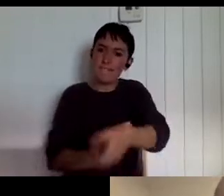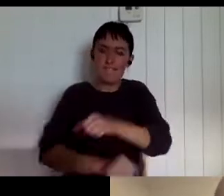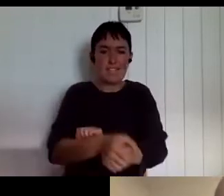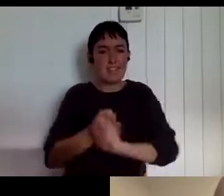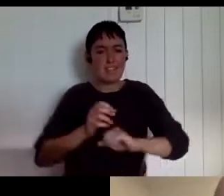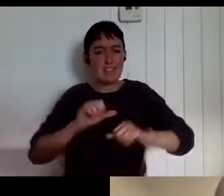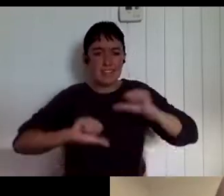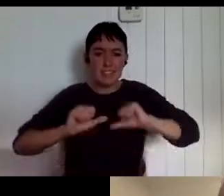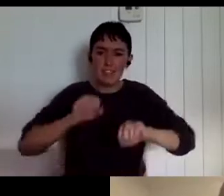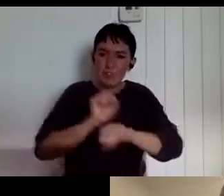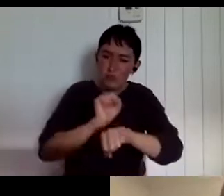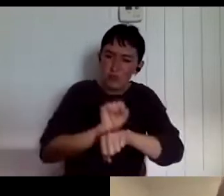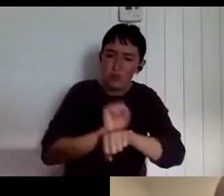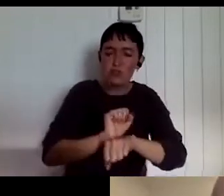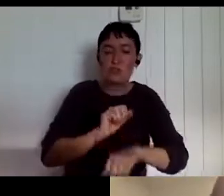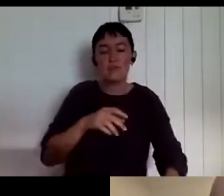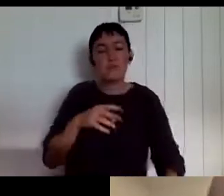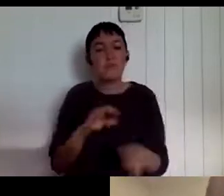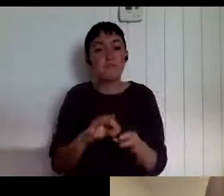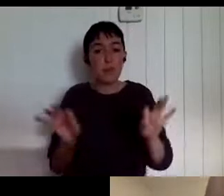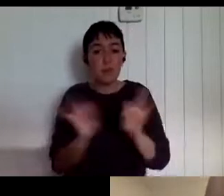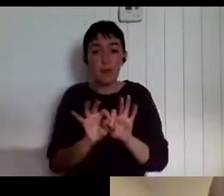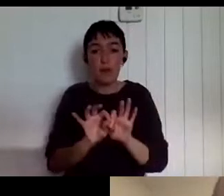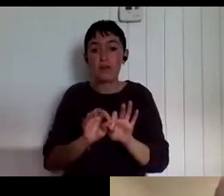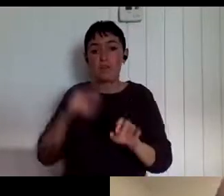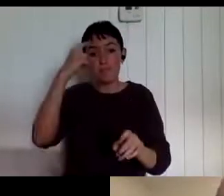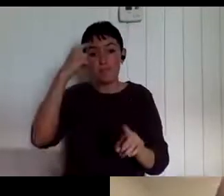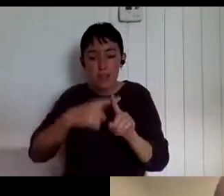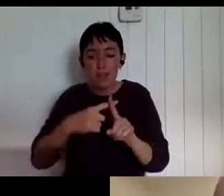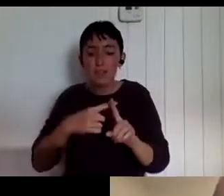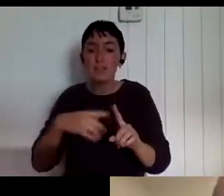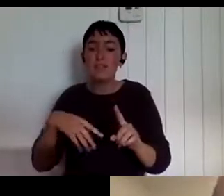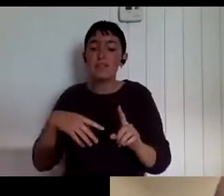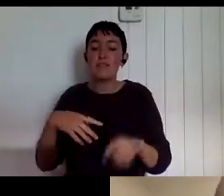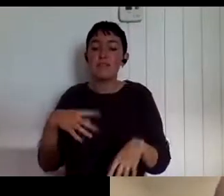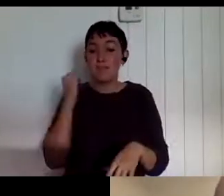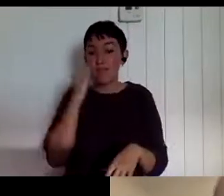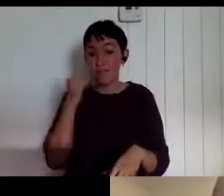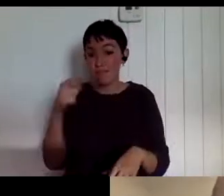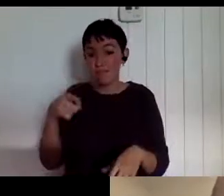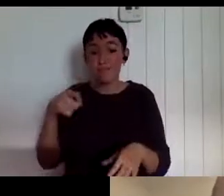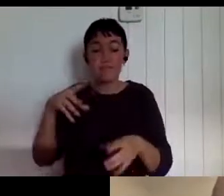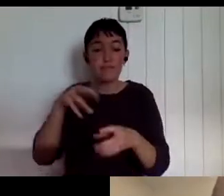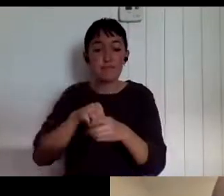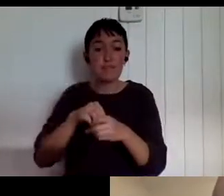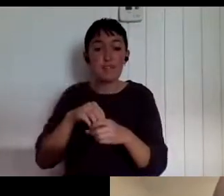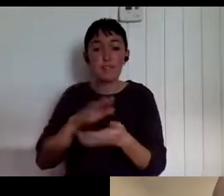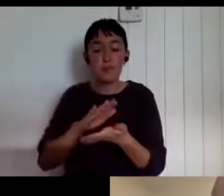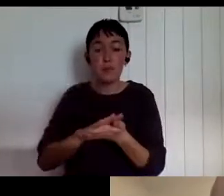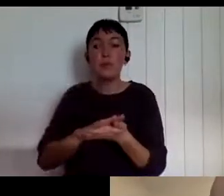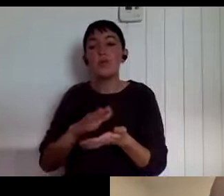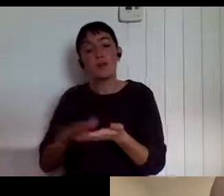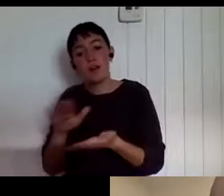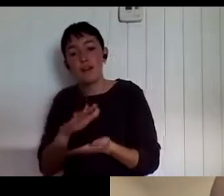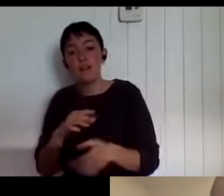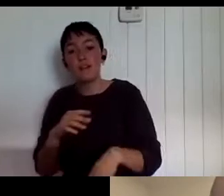staying positive about your specific work, either in school right now, or as you move through high school or, you know, through college as well, you know, staying